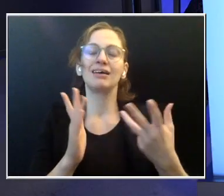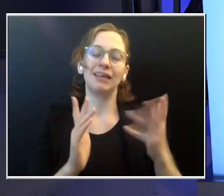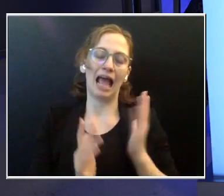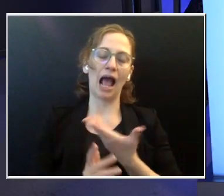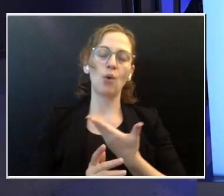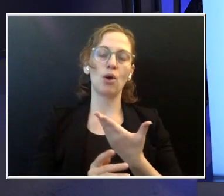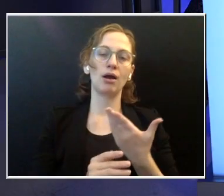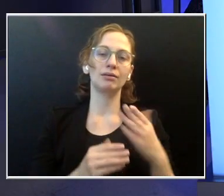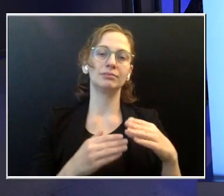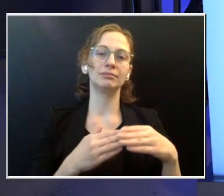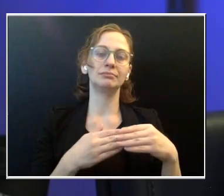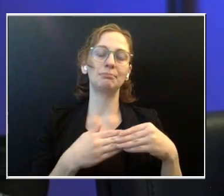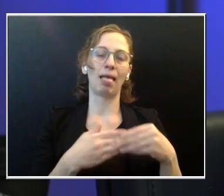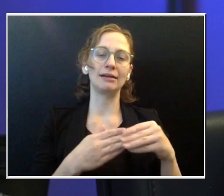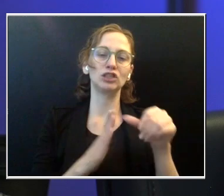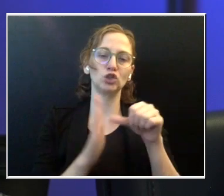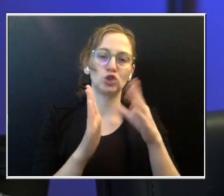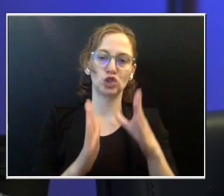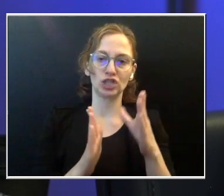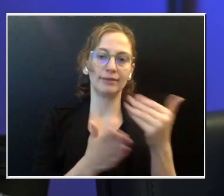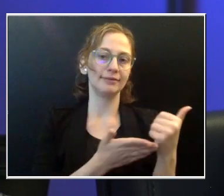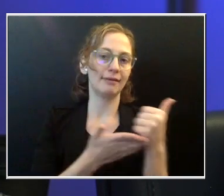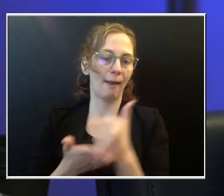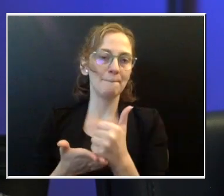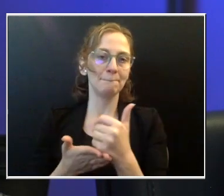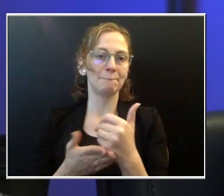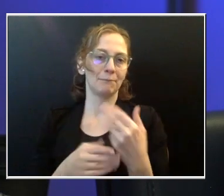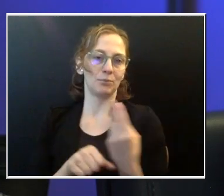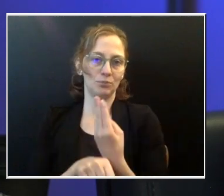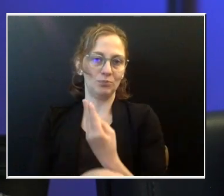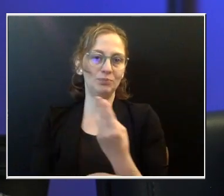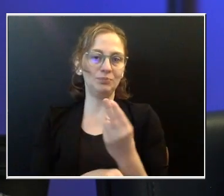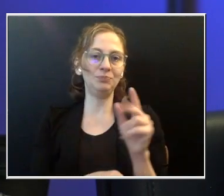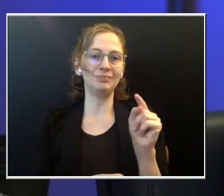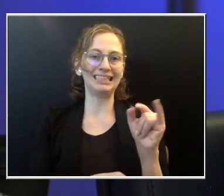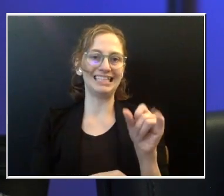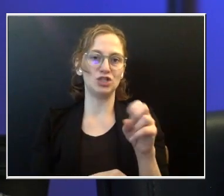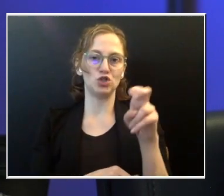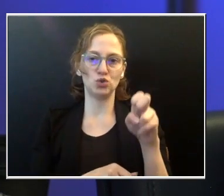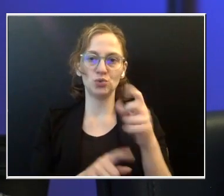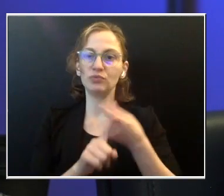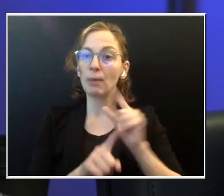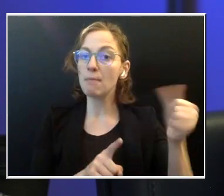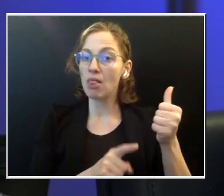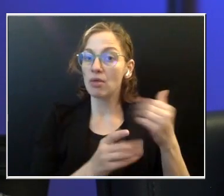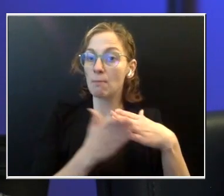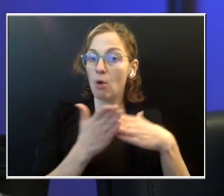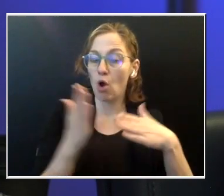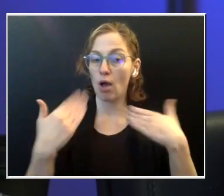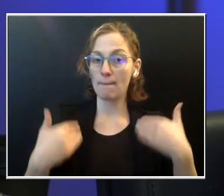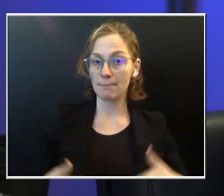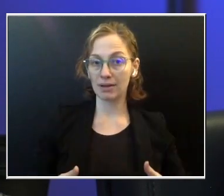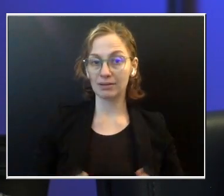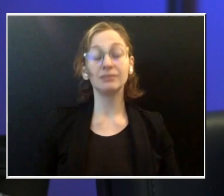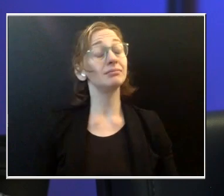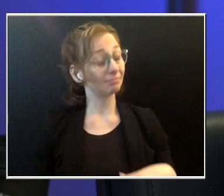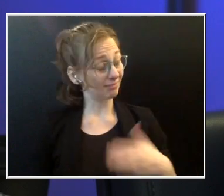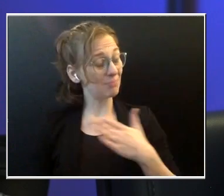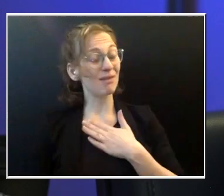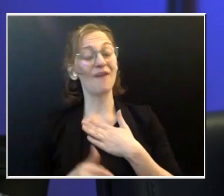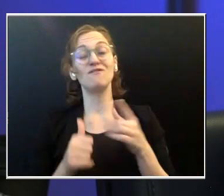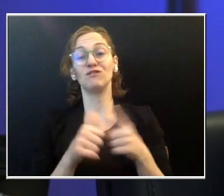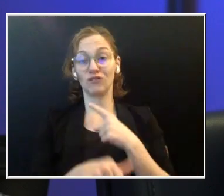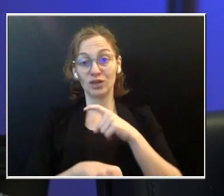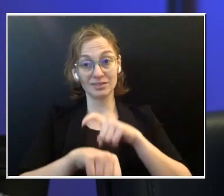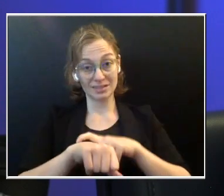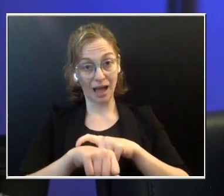out of my first margin surgery with a wound vac on my chest because